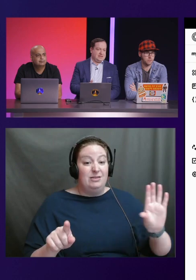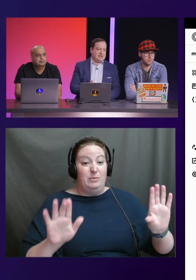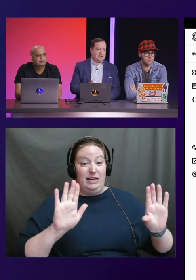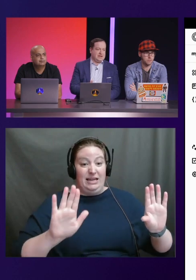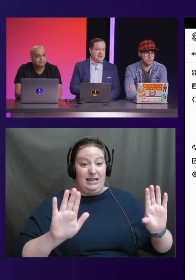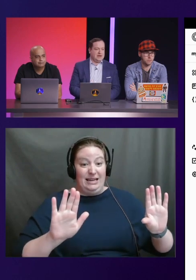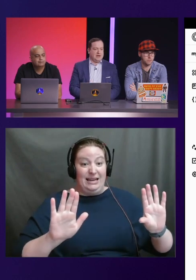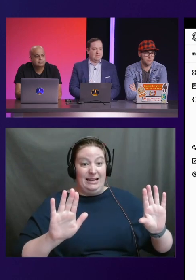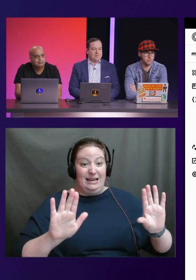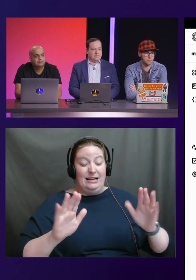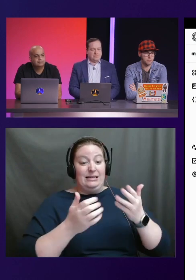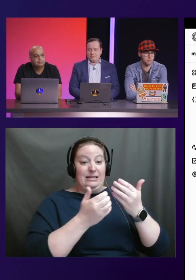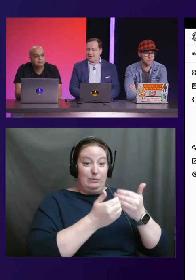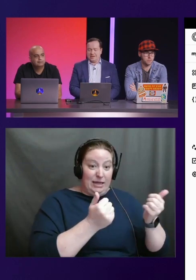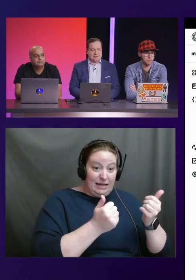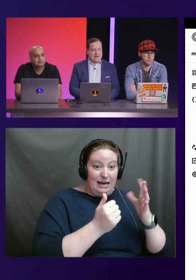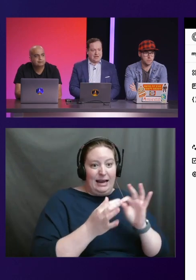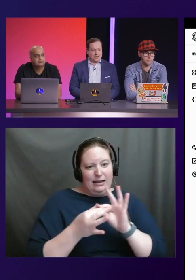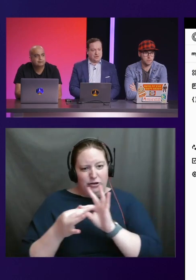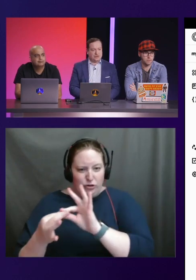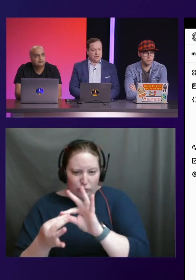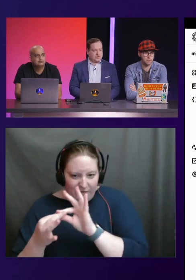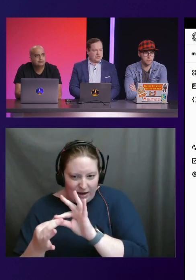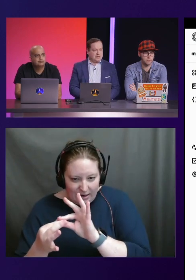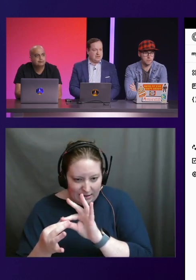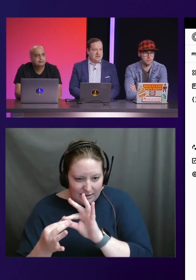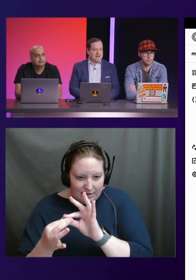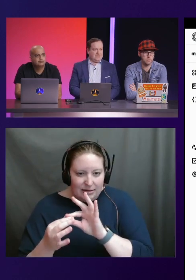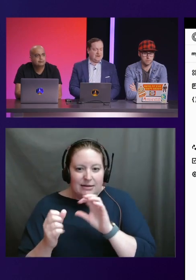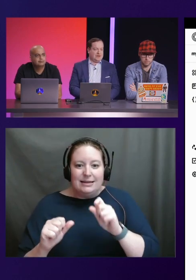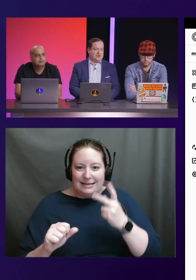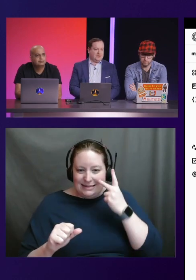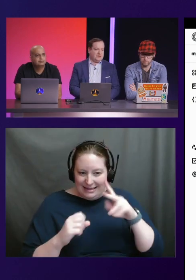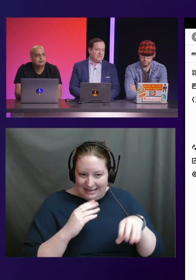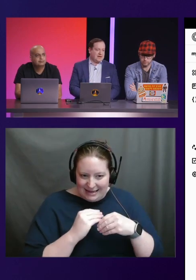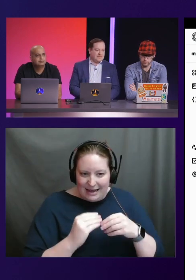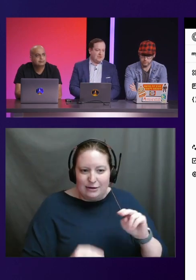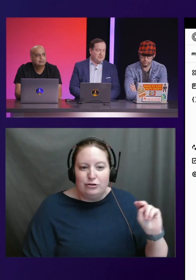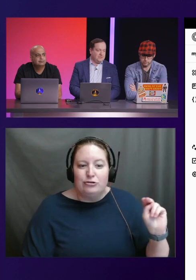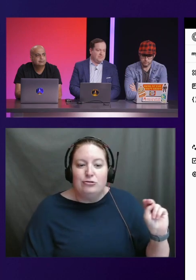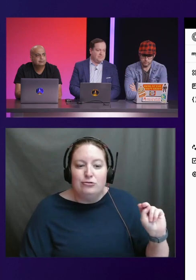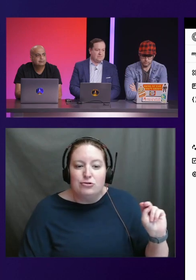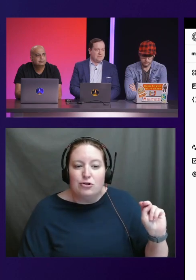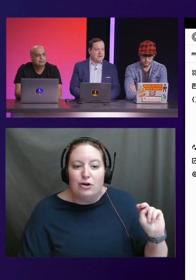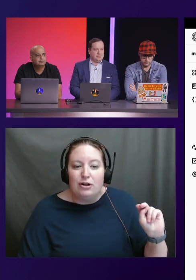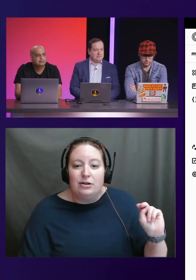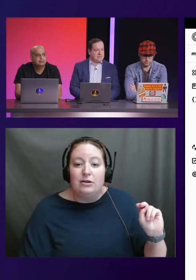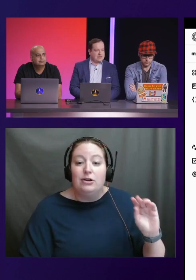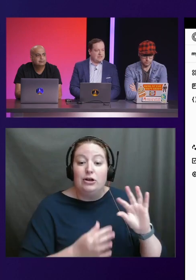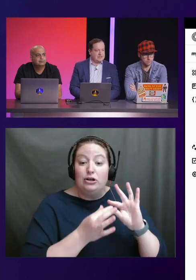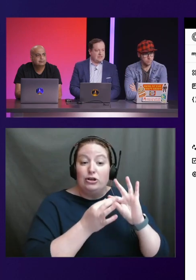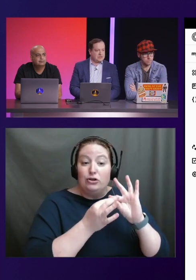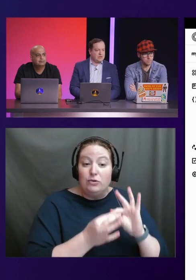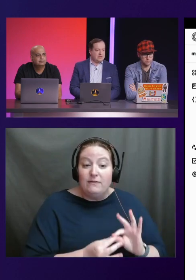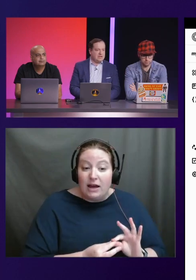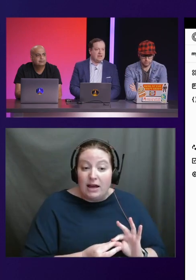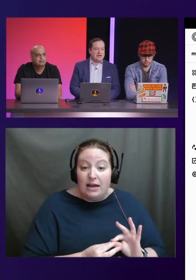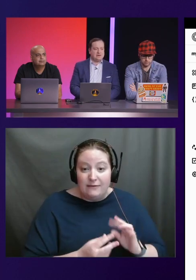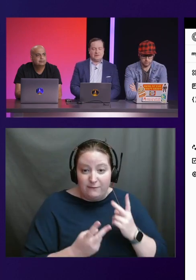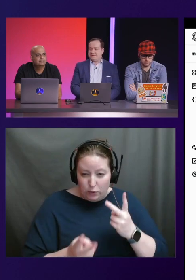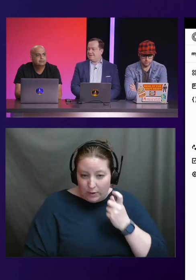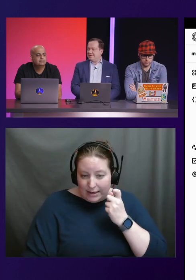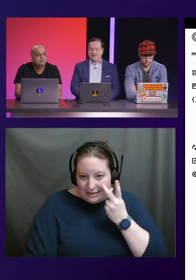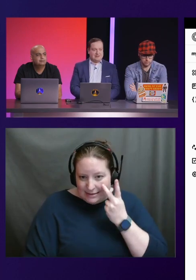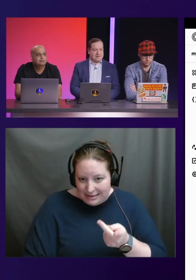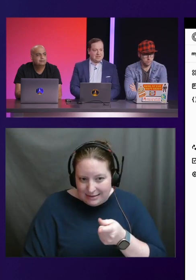can see that Adnan's added neutral. And if I go to the unified view, I can see it there as well.